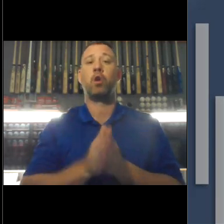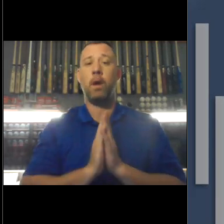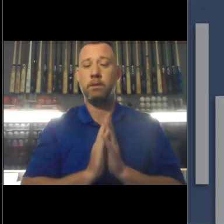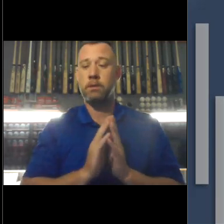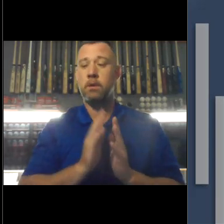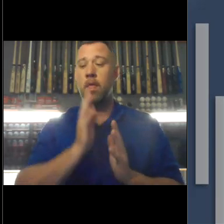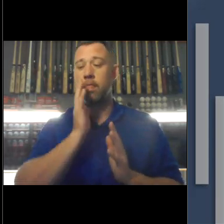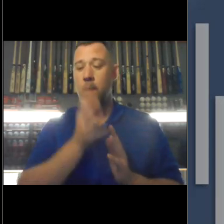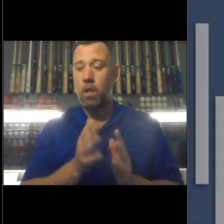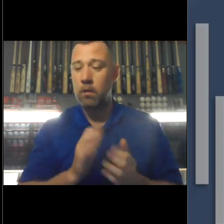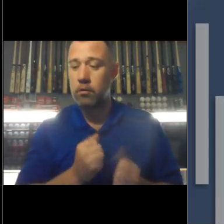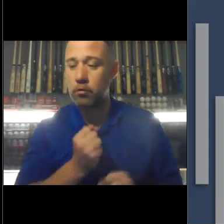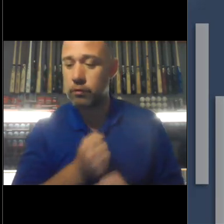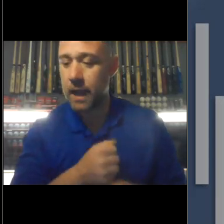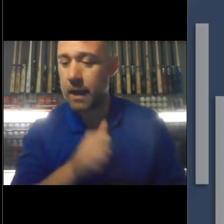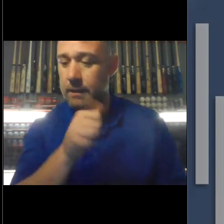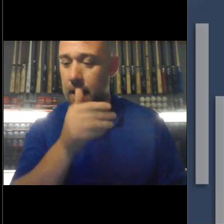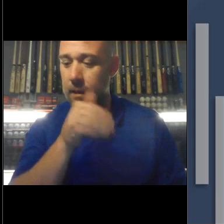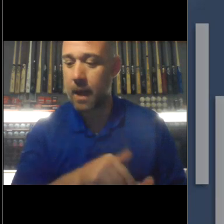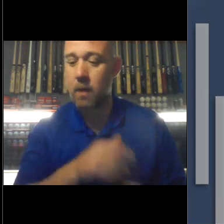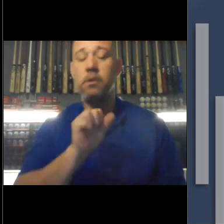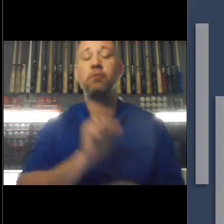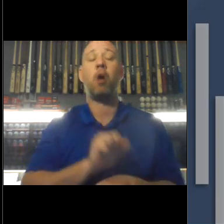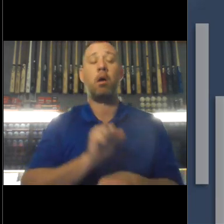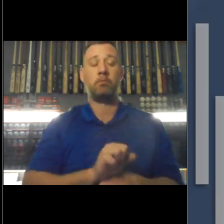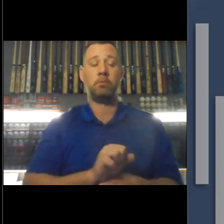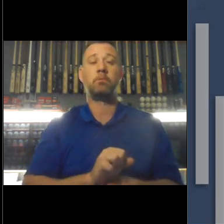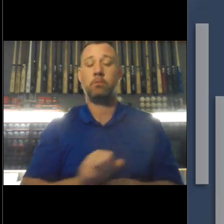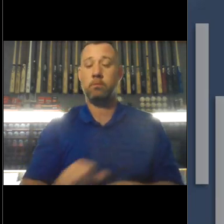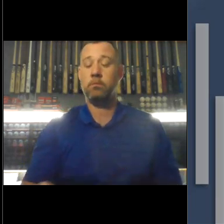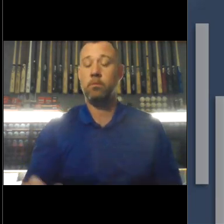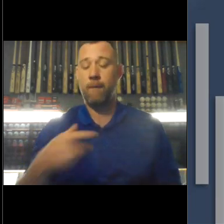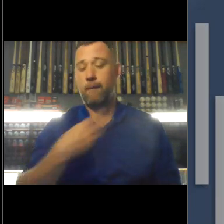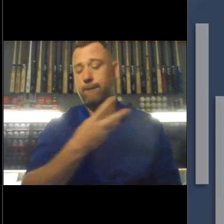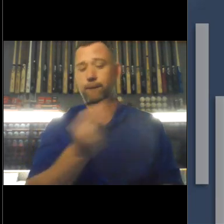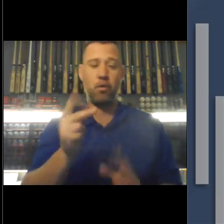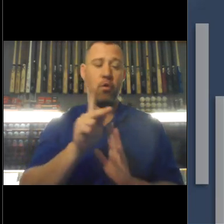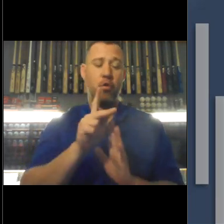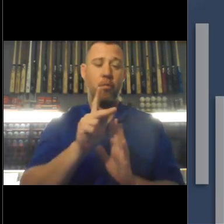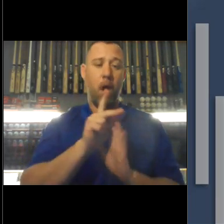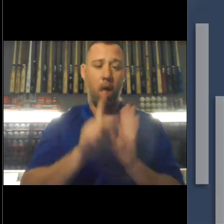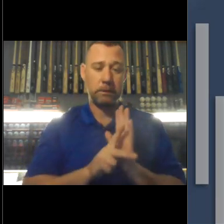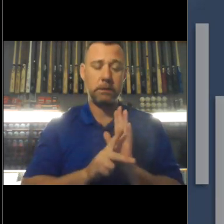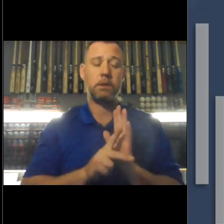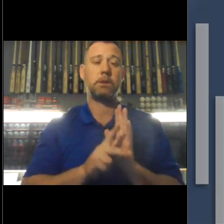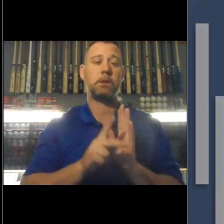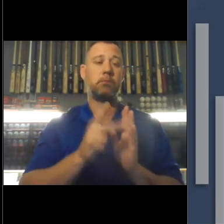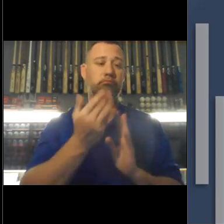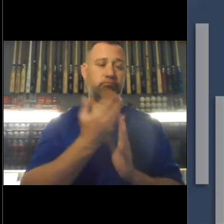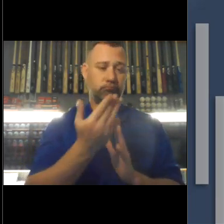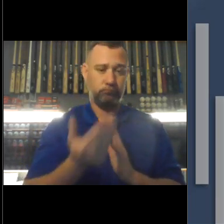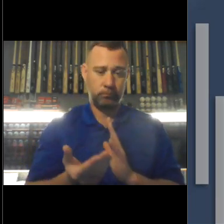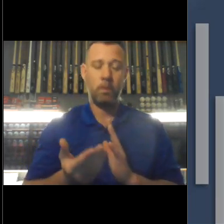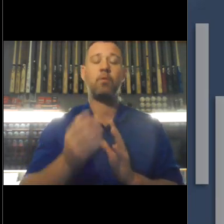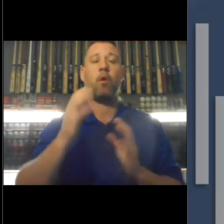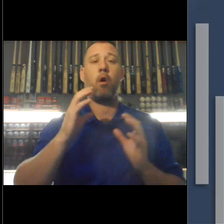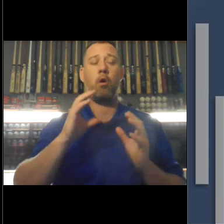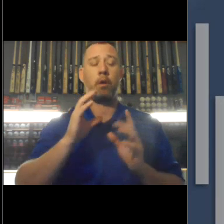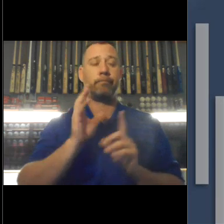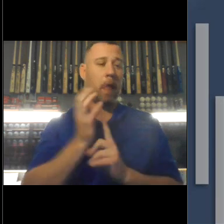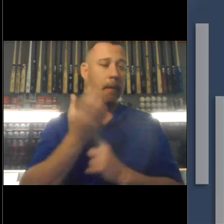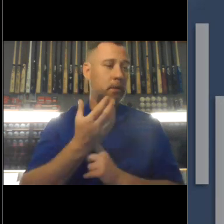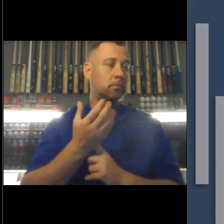10,000 jobs. We also have a few policy matters to continue our work enhancing climate and equity considerations in our